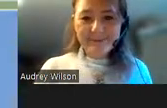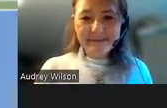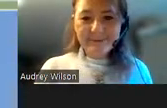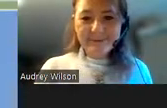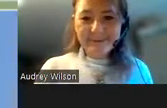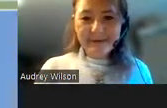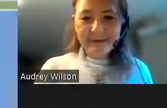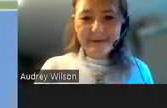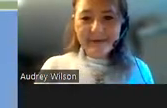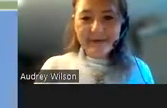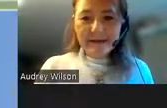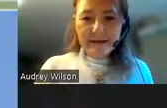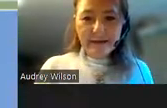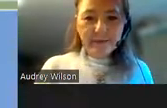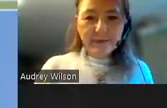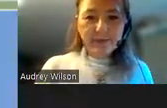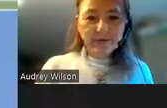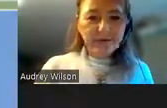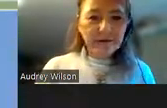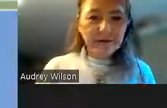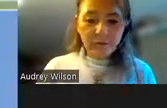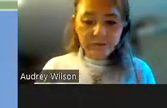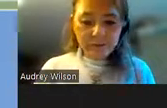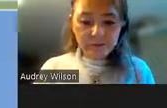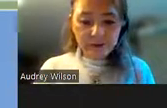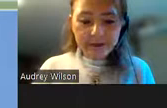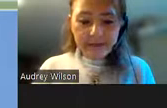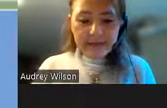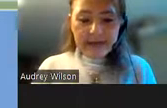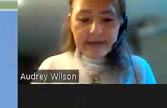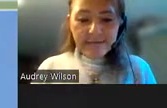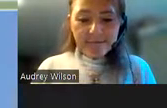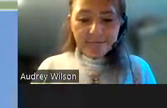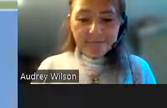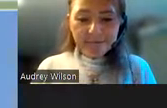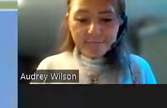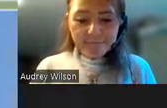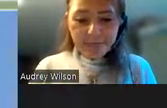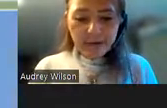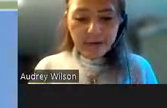is a magnificent sound. So this is question three.